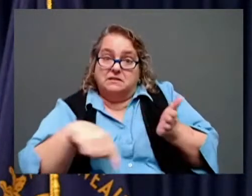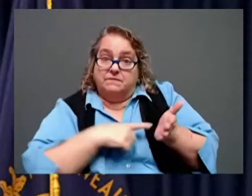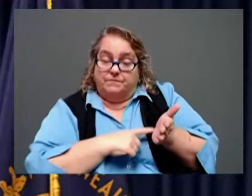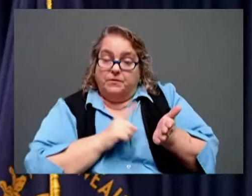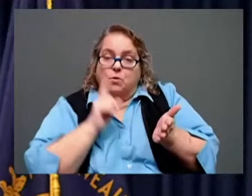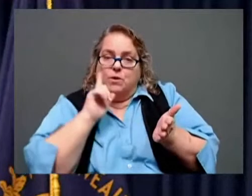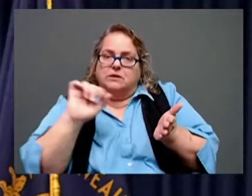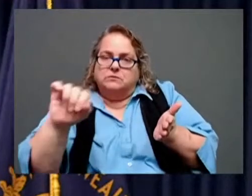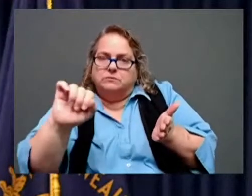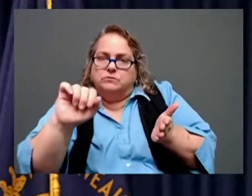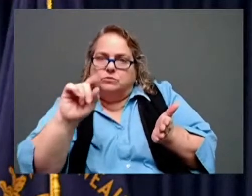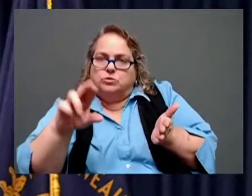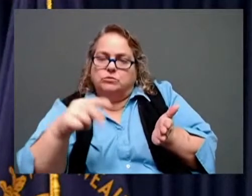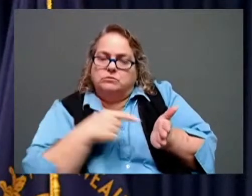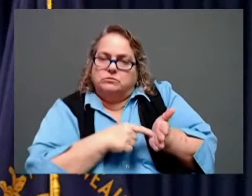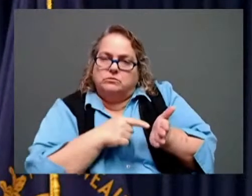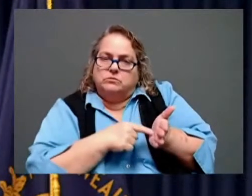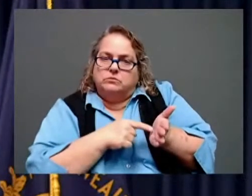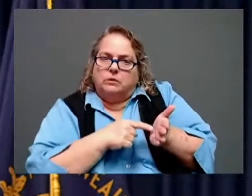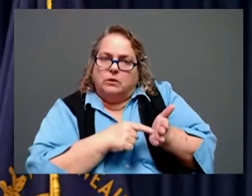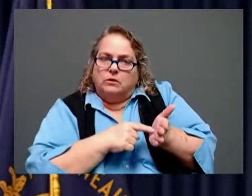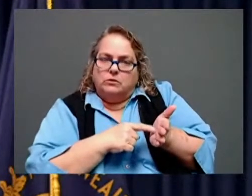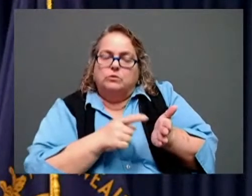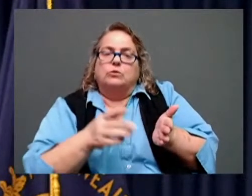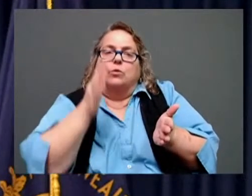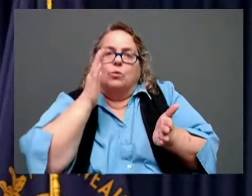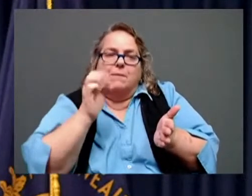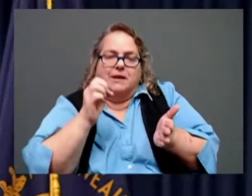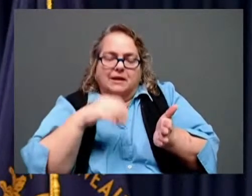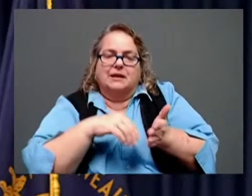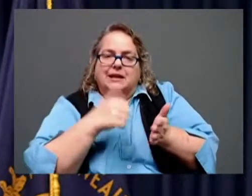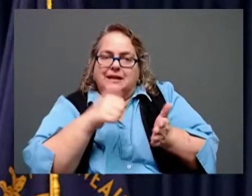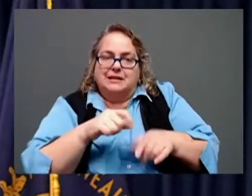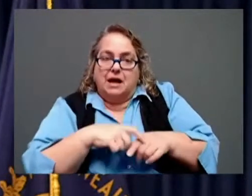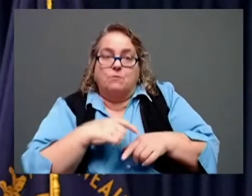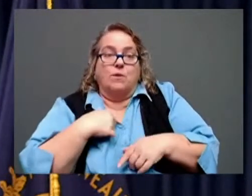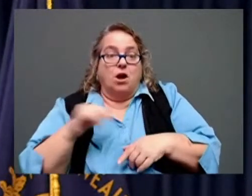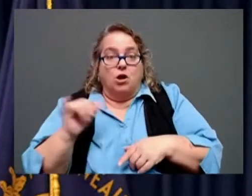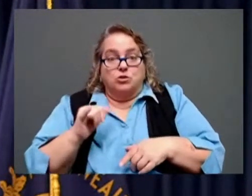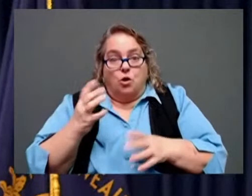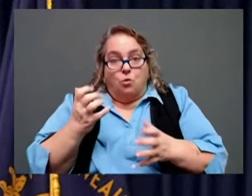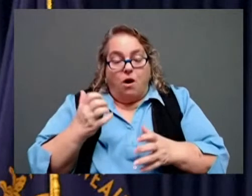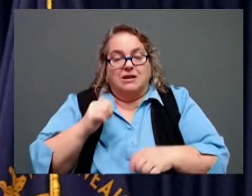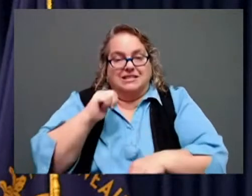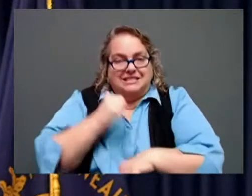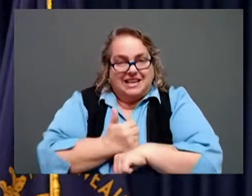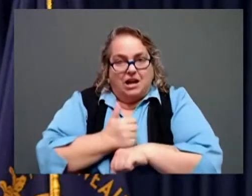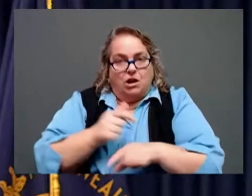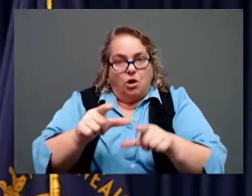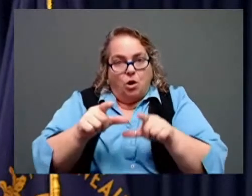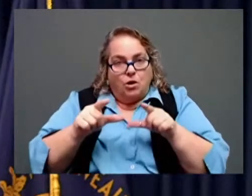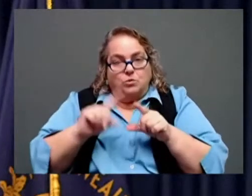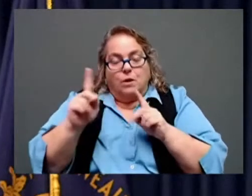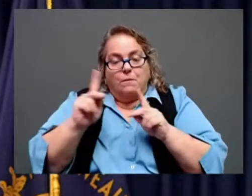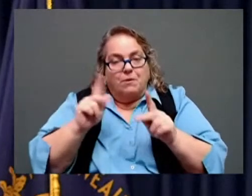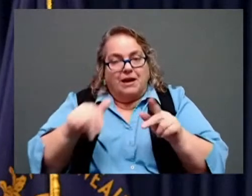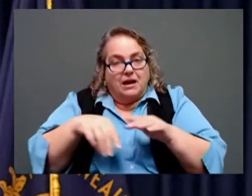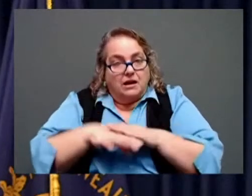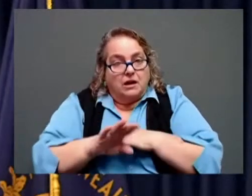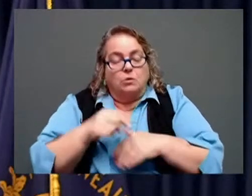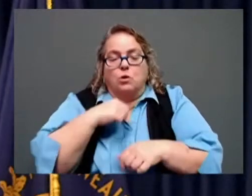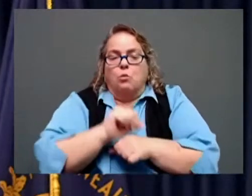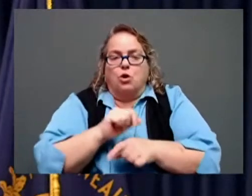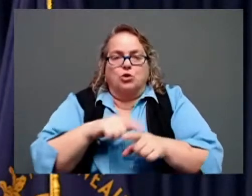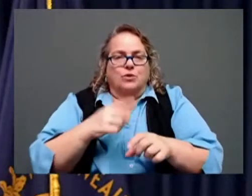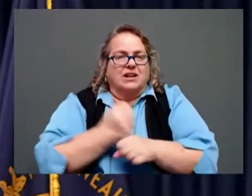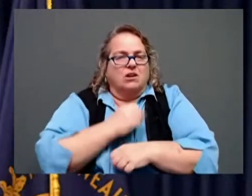what holler or neighborhood they're going to be in at a given time. We also want a set location where people can come in, and we're working on getting all the services